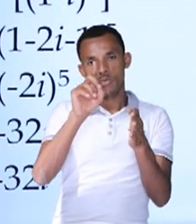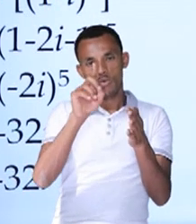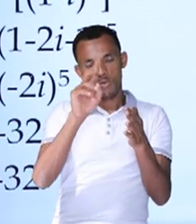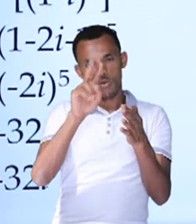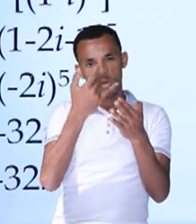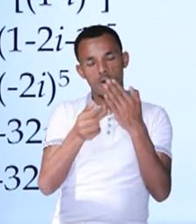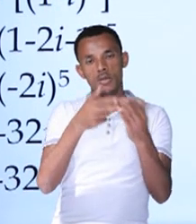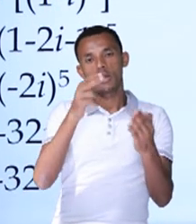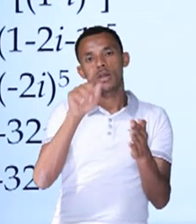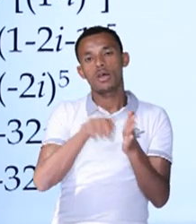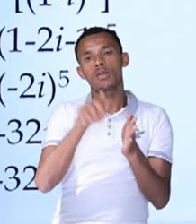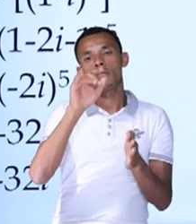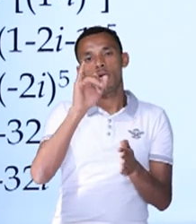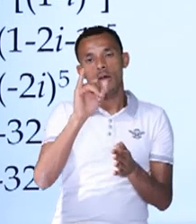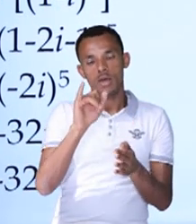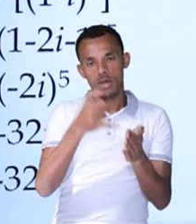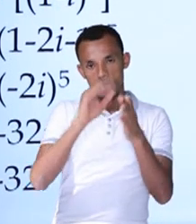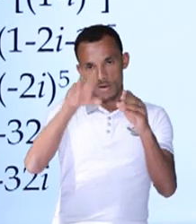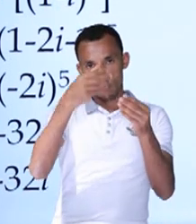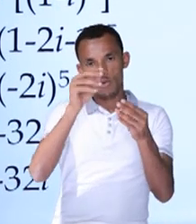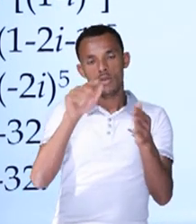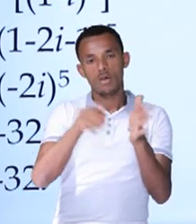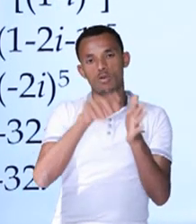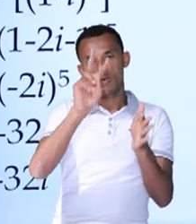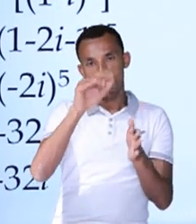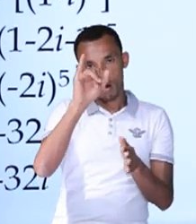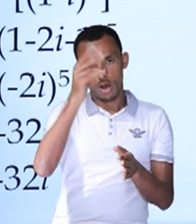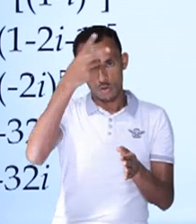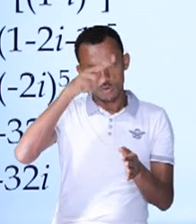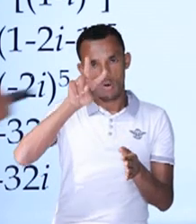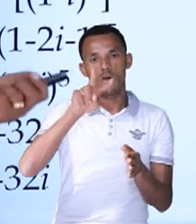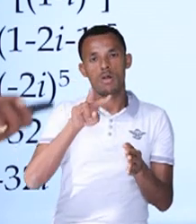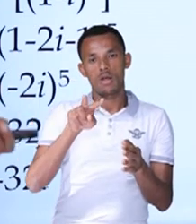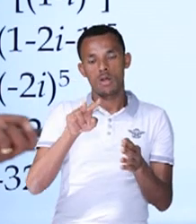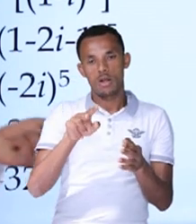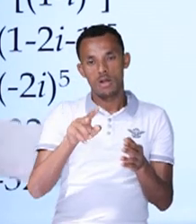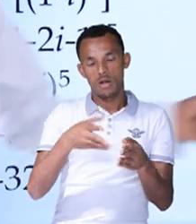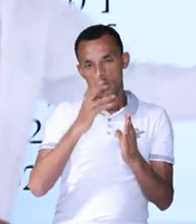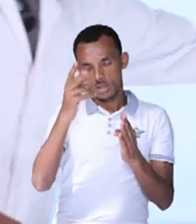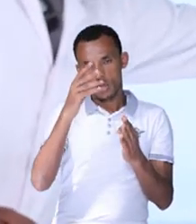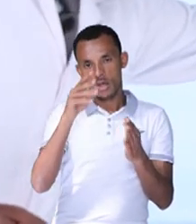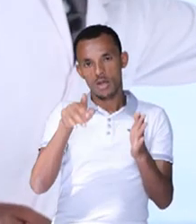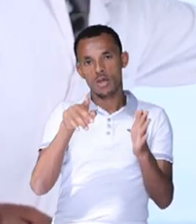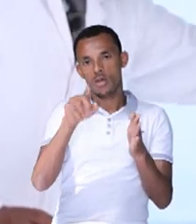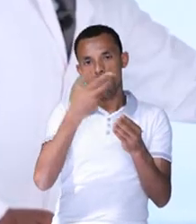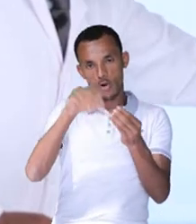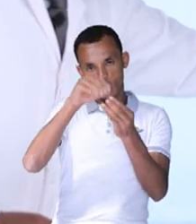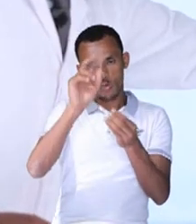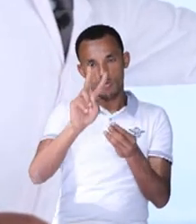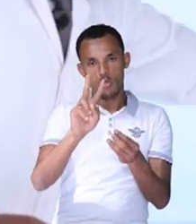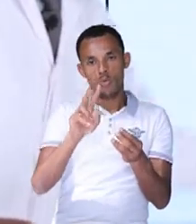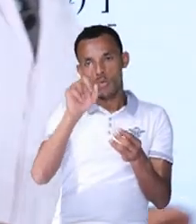-2i. -2i times I, it gives -2i squared. But since I squared is -1, we'll have plus